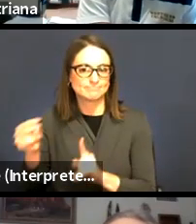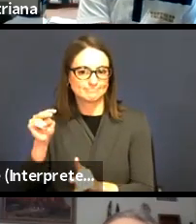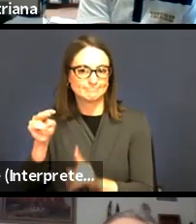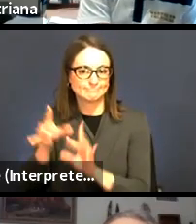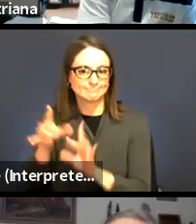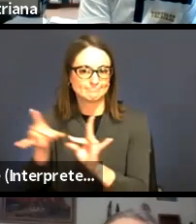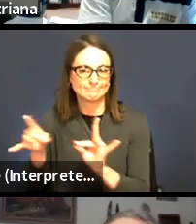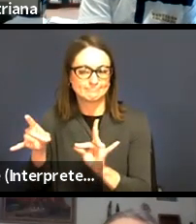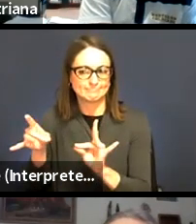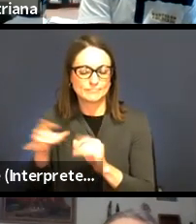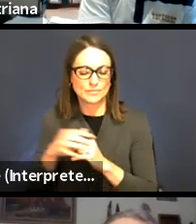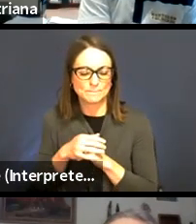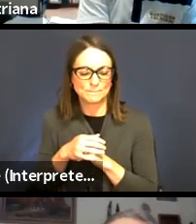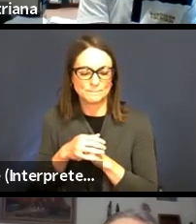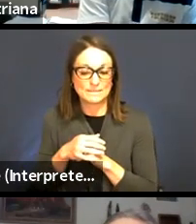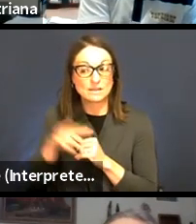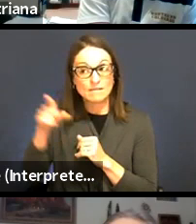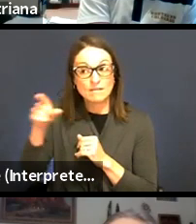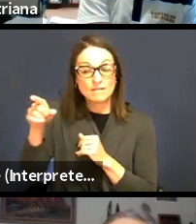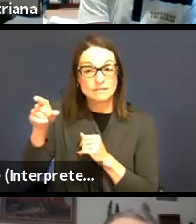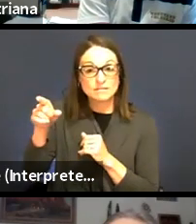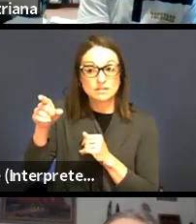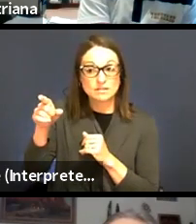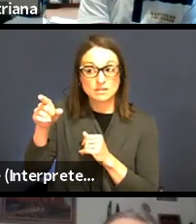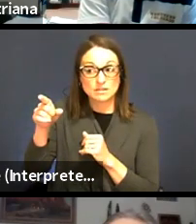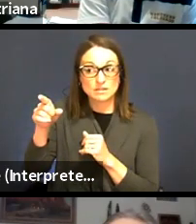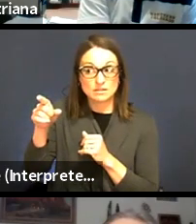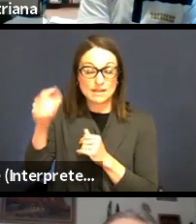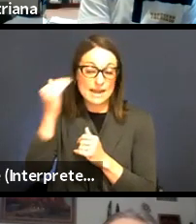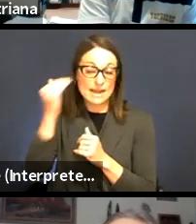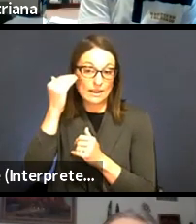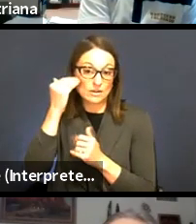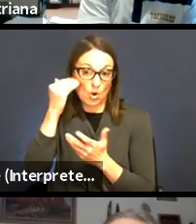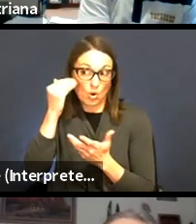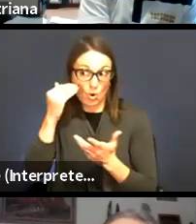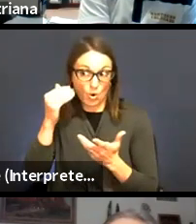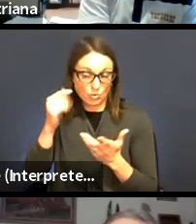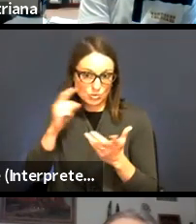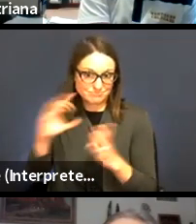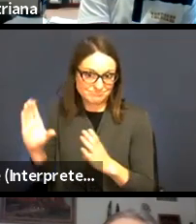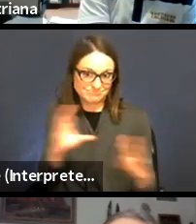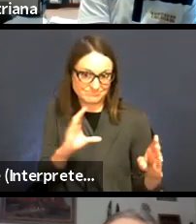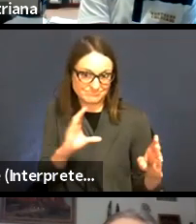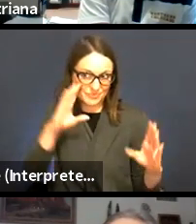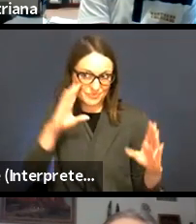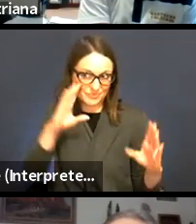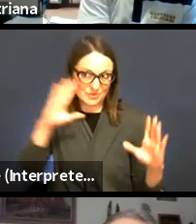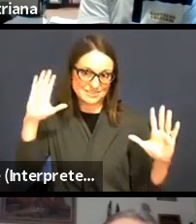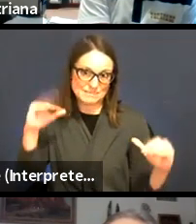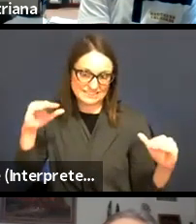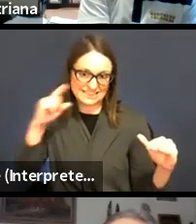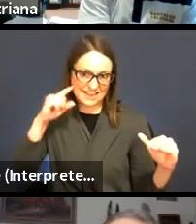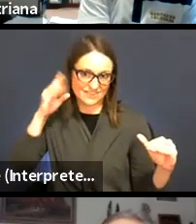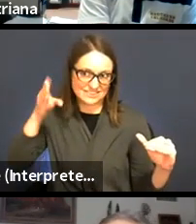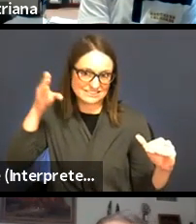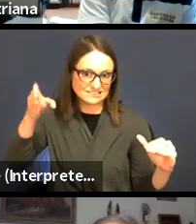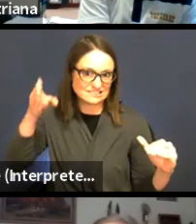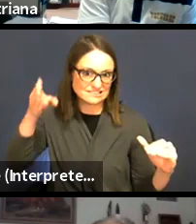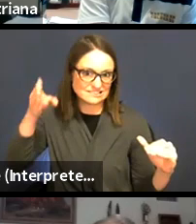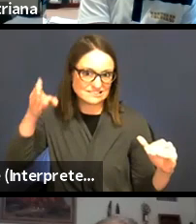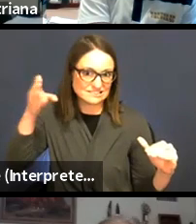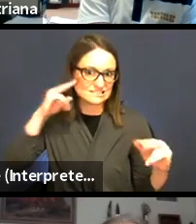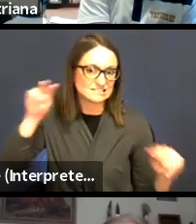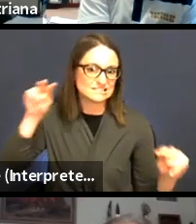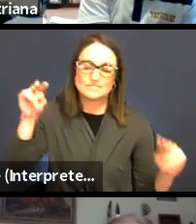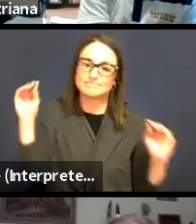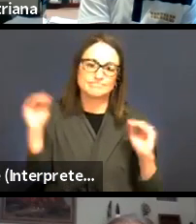us know this might be the course that we have to go down, I don't think any of us are excited by raising fees, but I